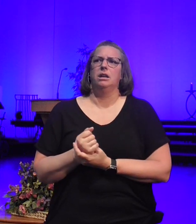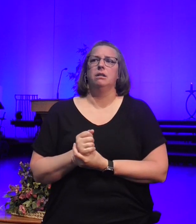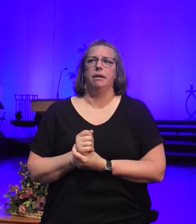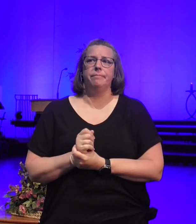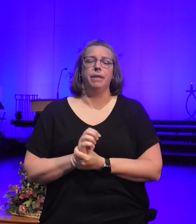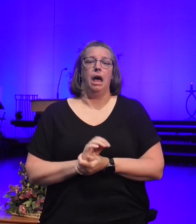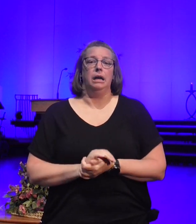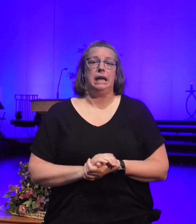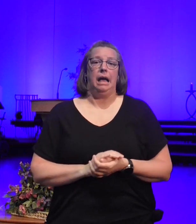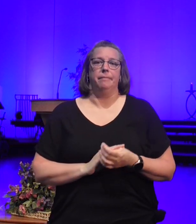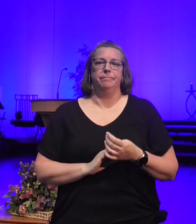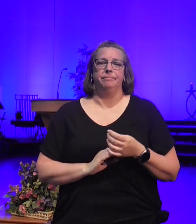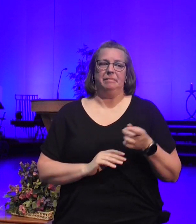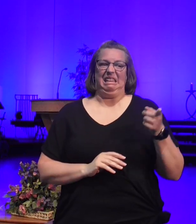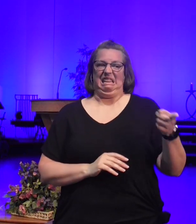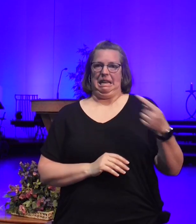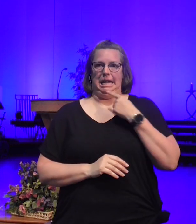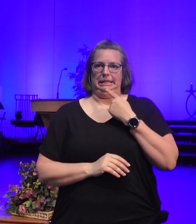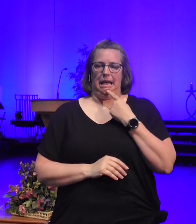He says that